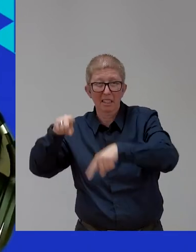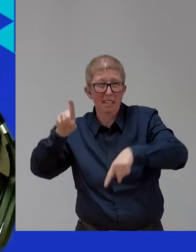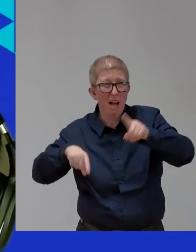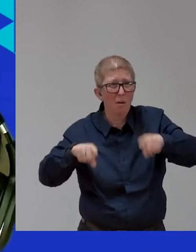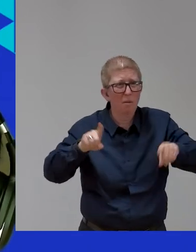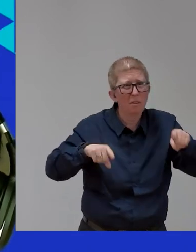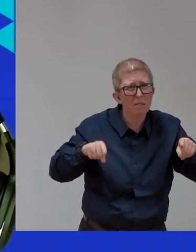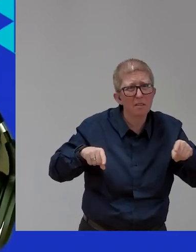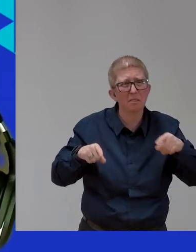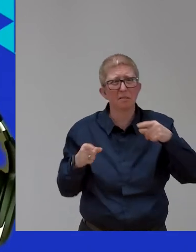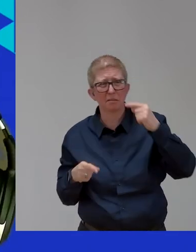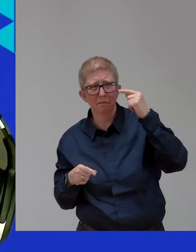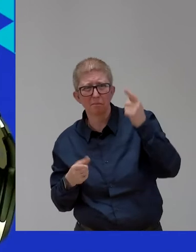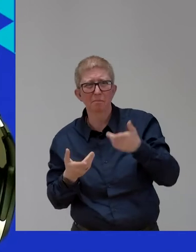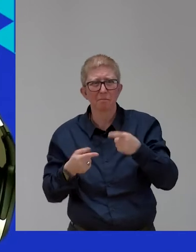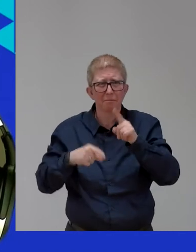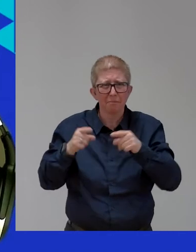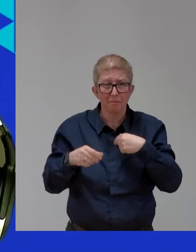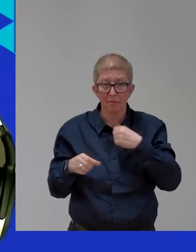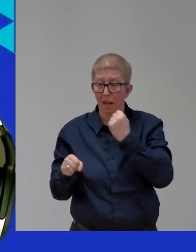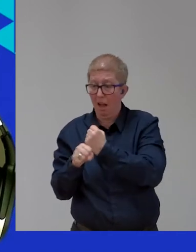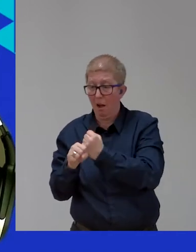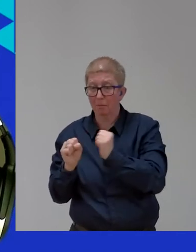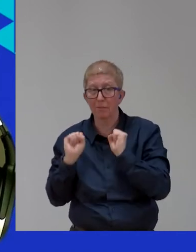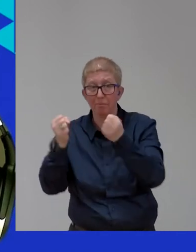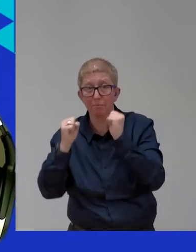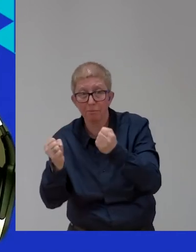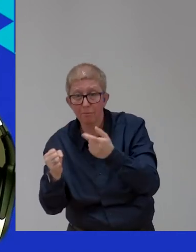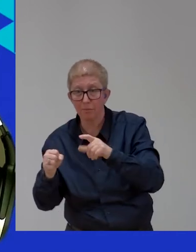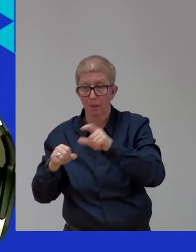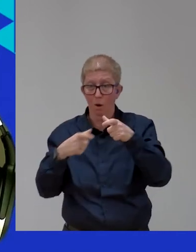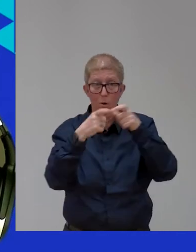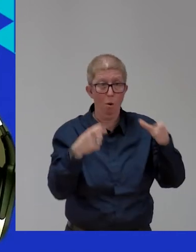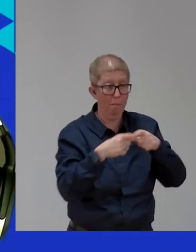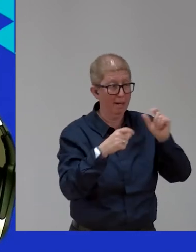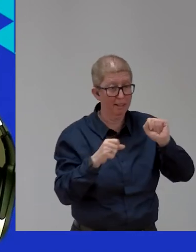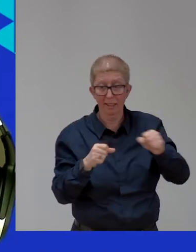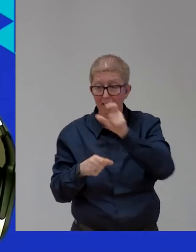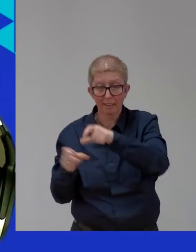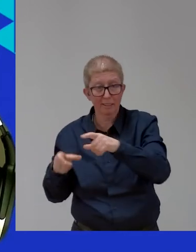be included in workforces and companies around the world. And all of this we can only do